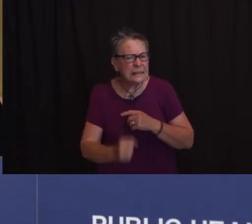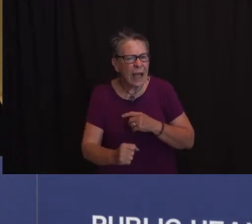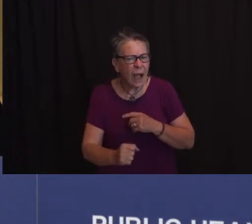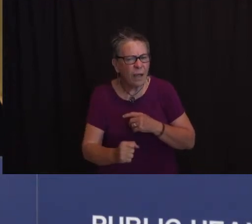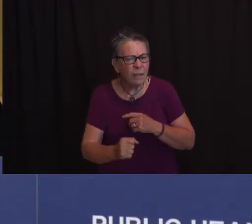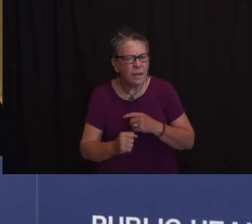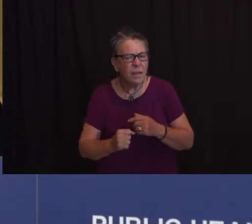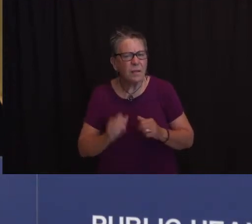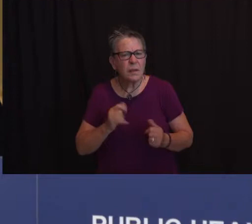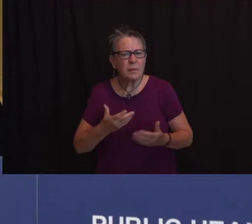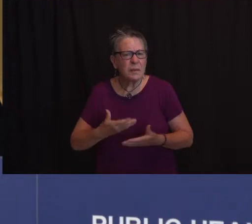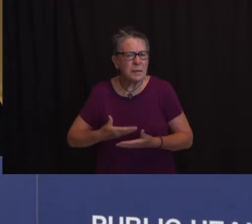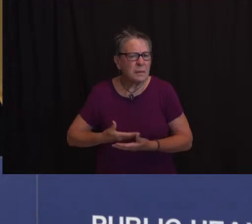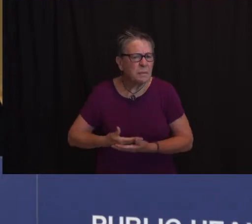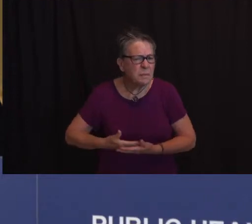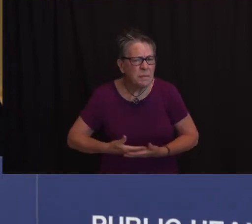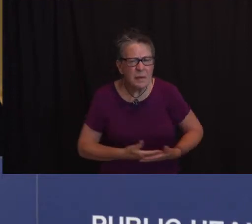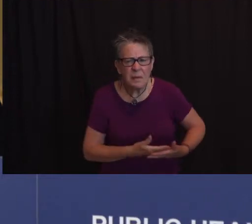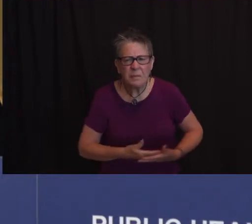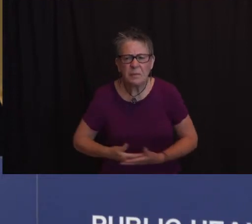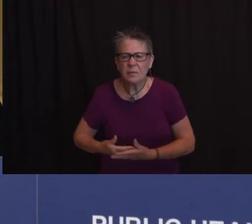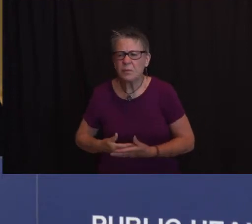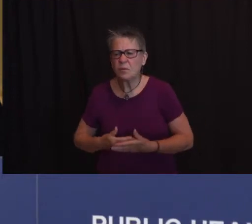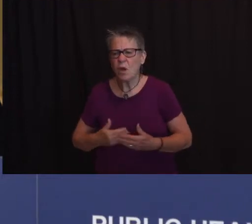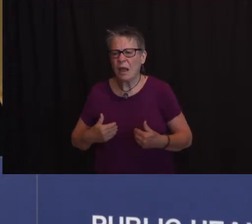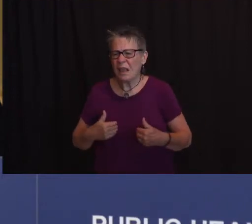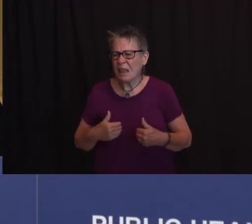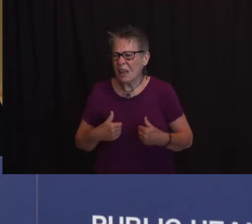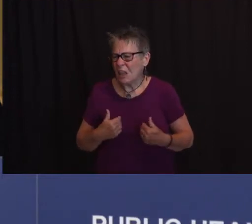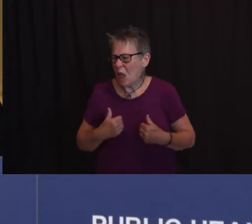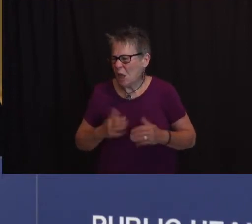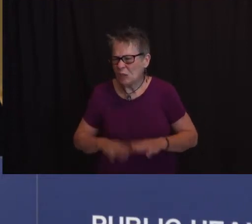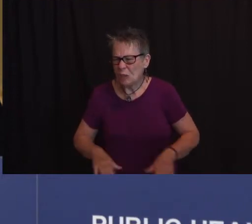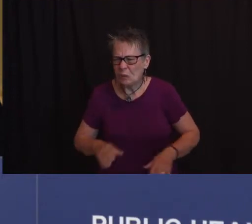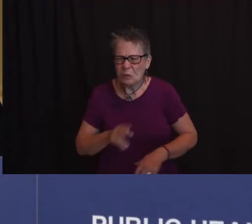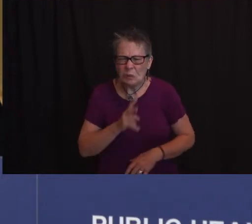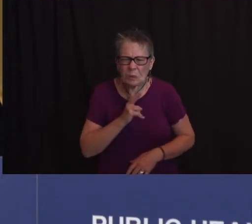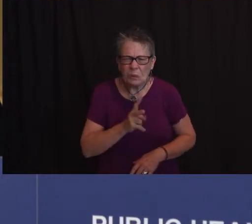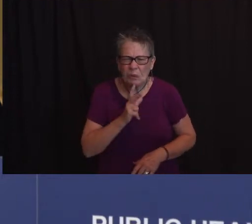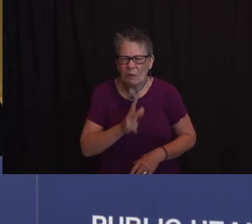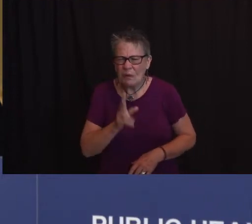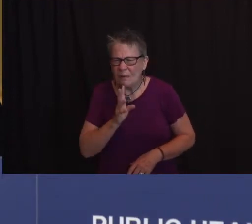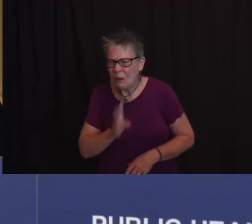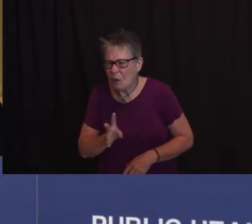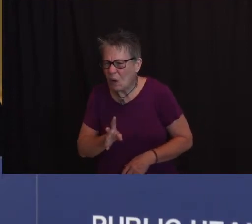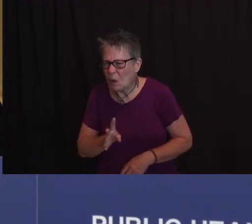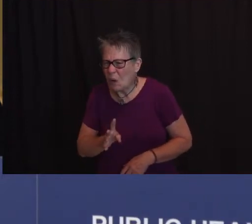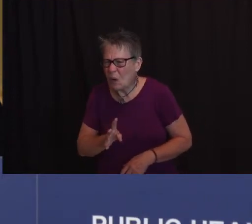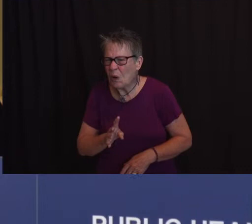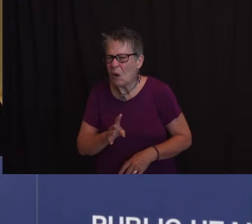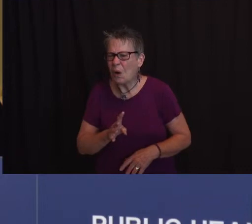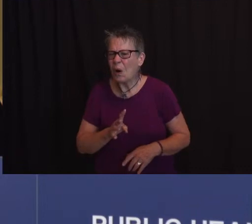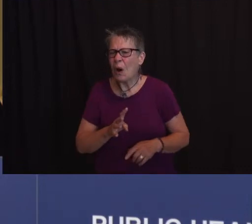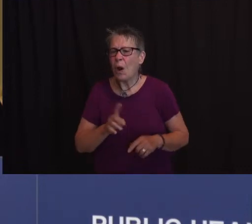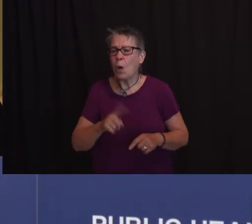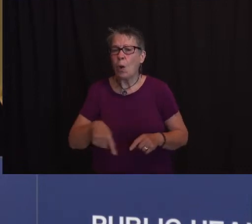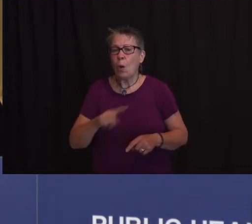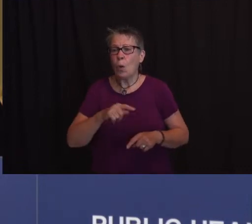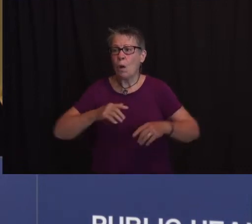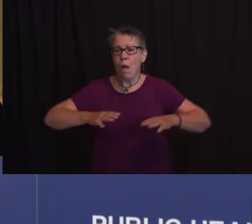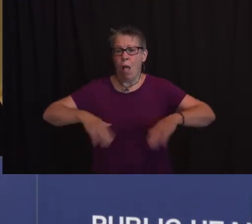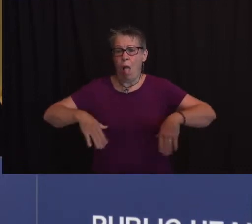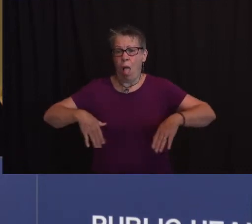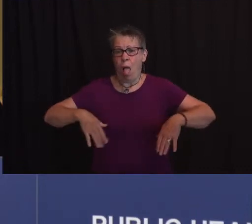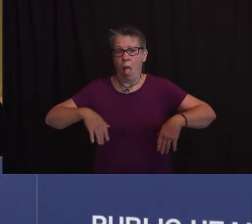this respiratory syncytial virus, RSV, last year, so they're potentially more at risk this year because they didn't